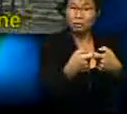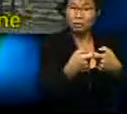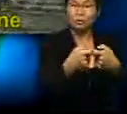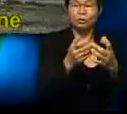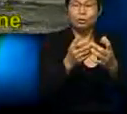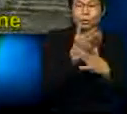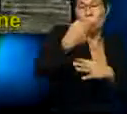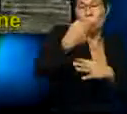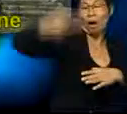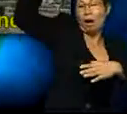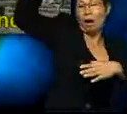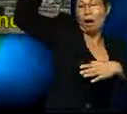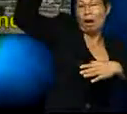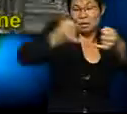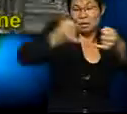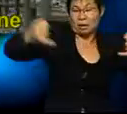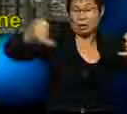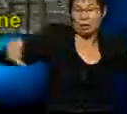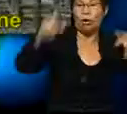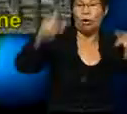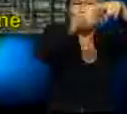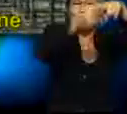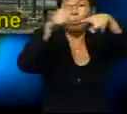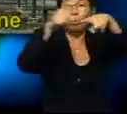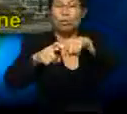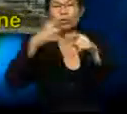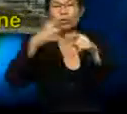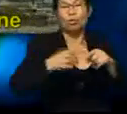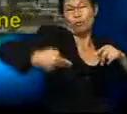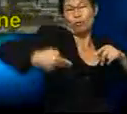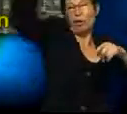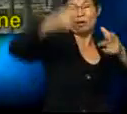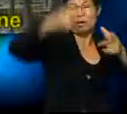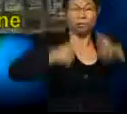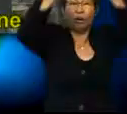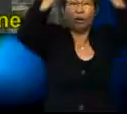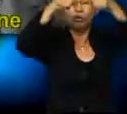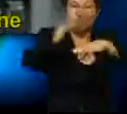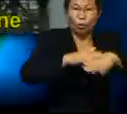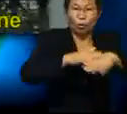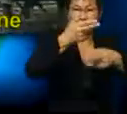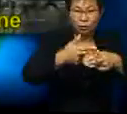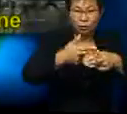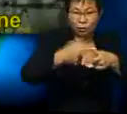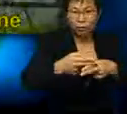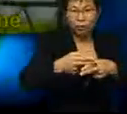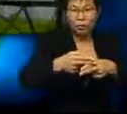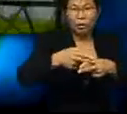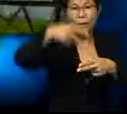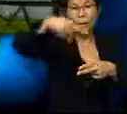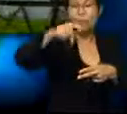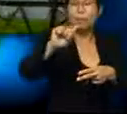through high tension cables that are hooked to very high towers. We call these towers